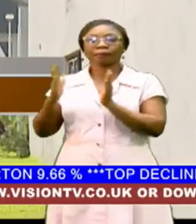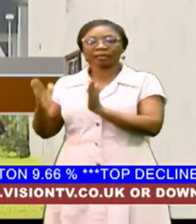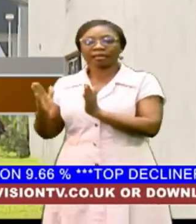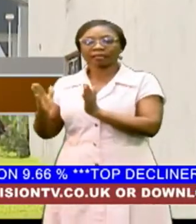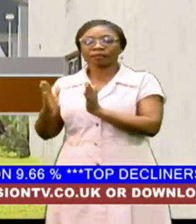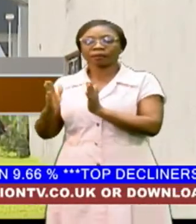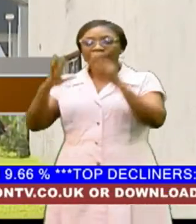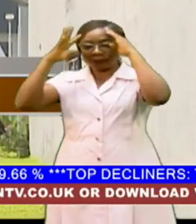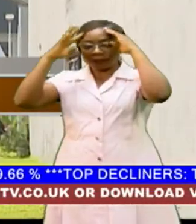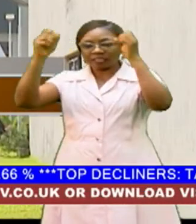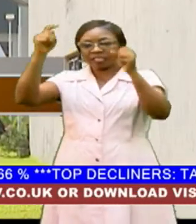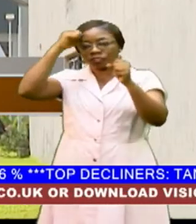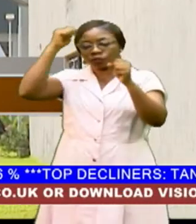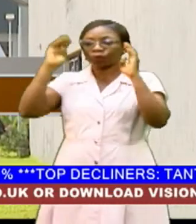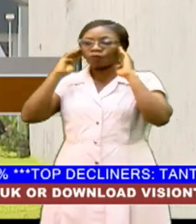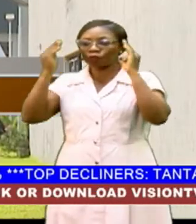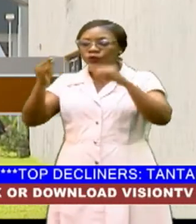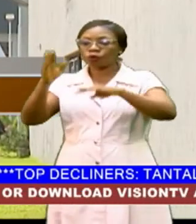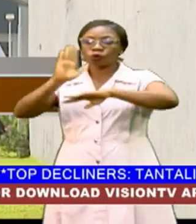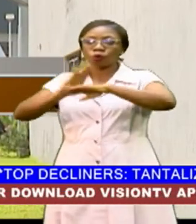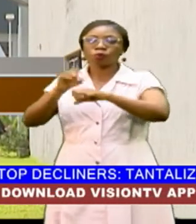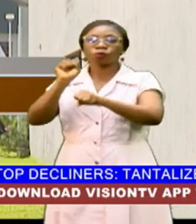President Tinubu's focus on job creation,